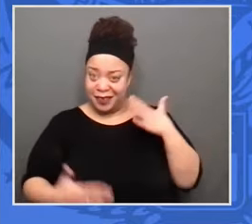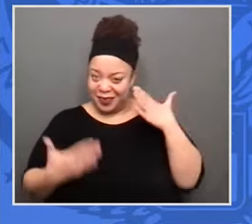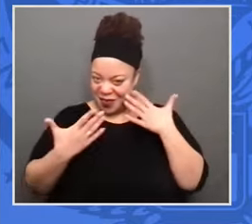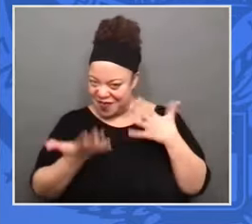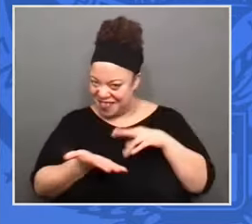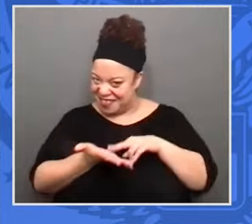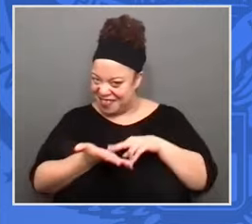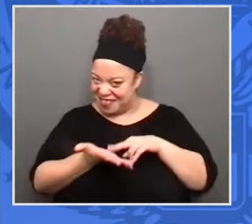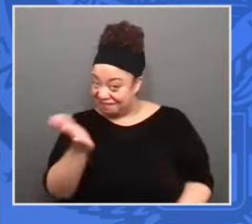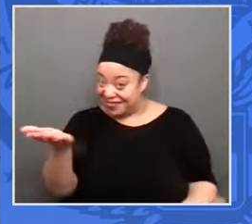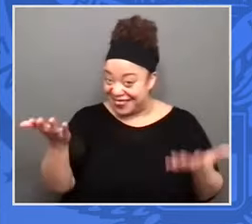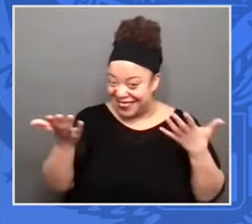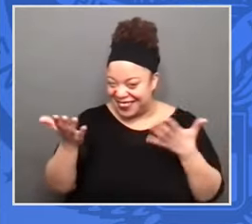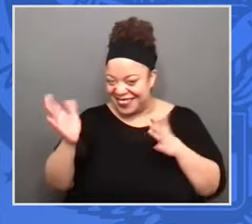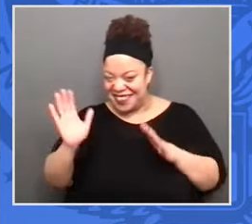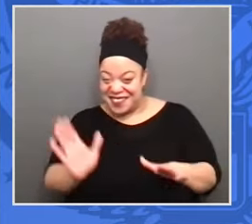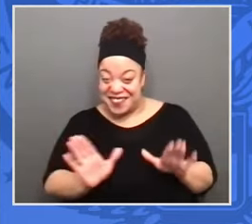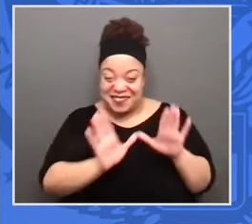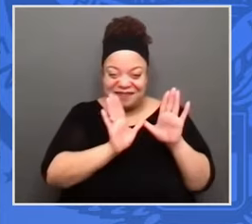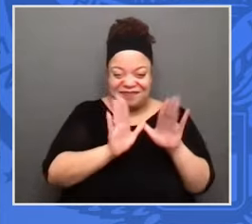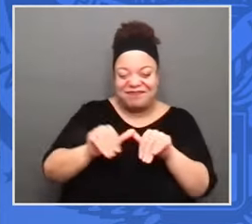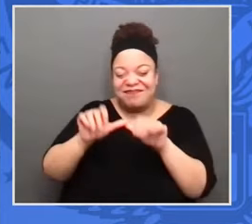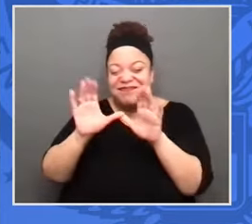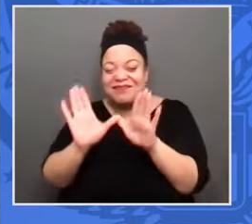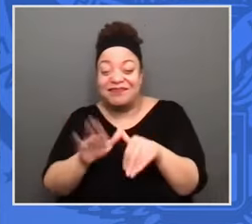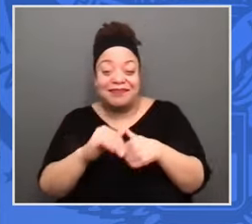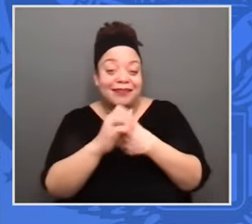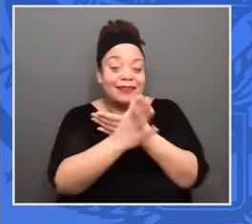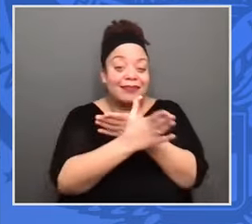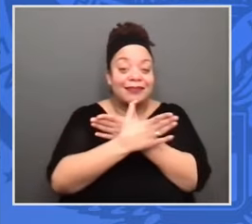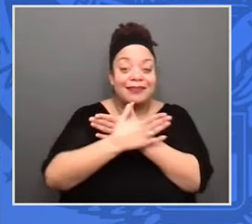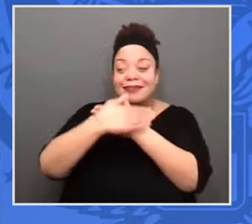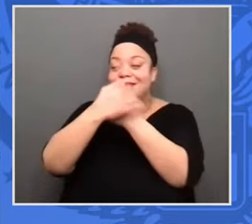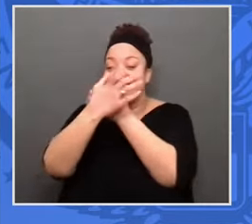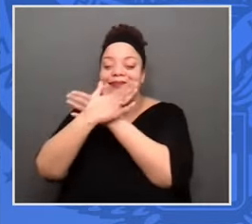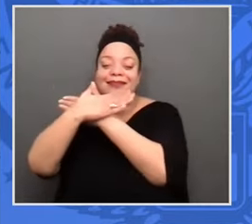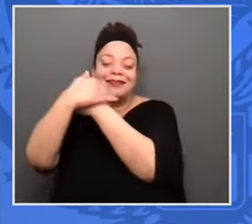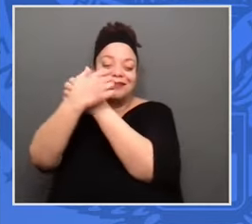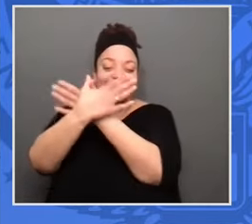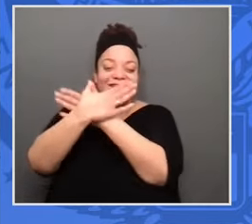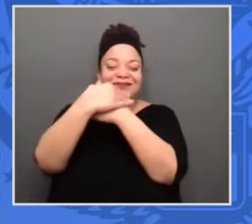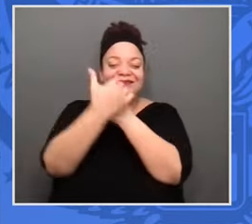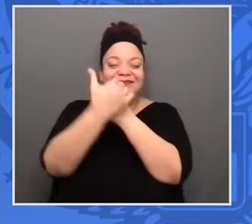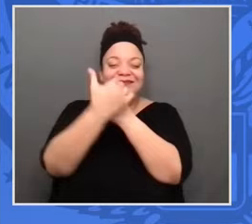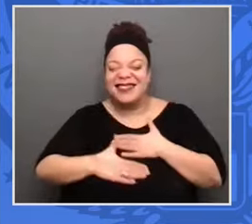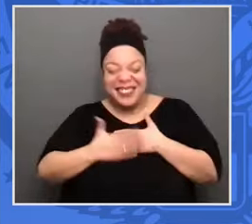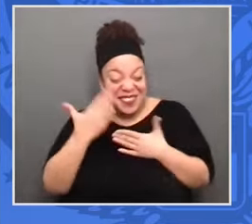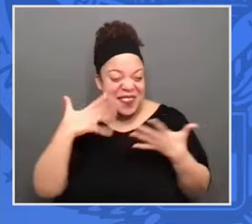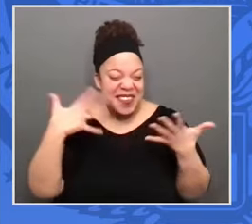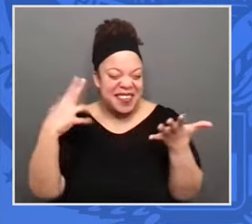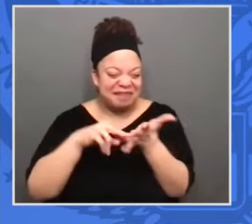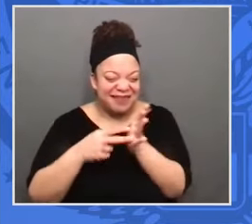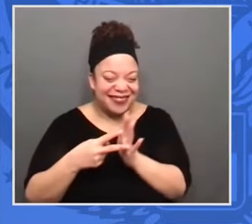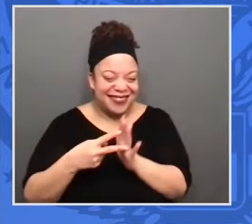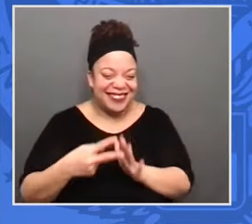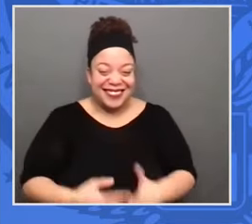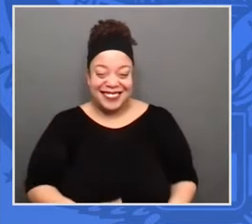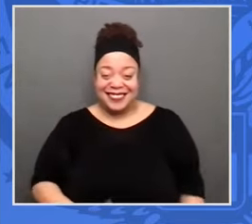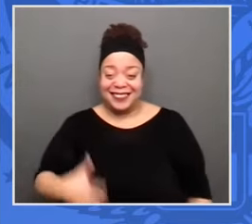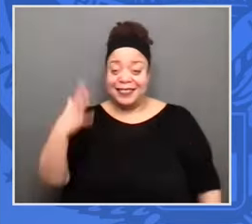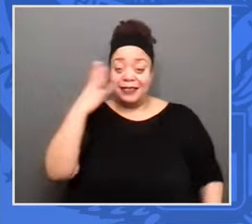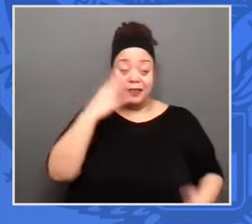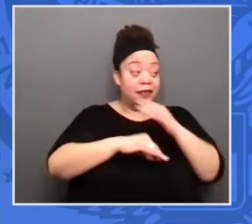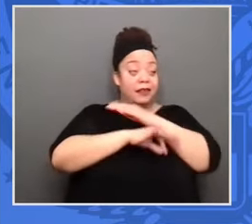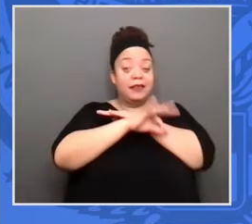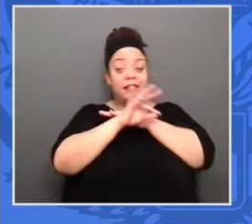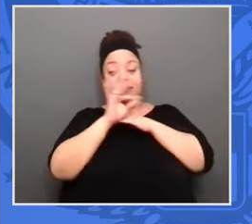fun. You know what I mean. Sleep in peace when day is done. That's